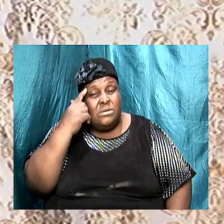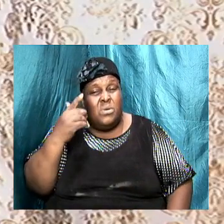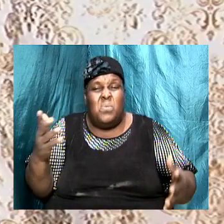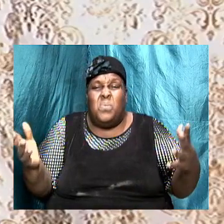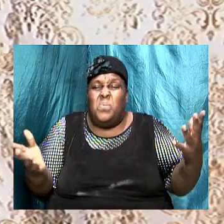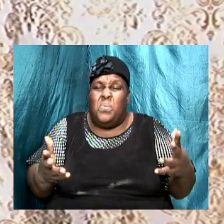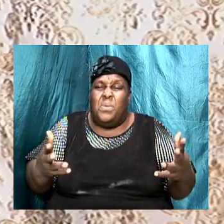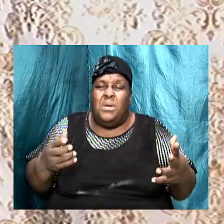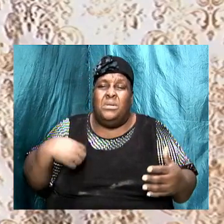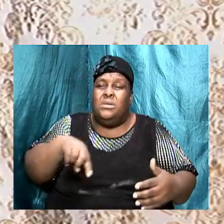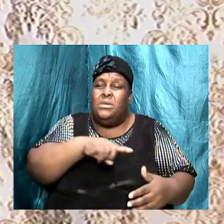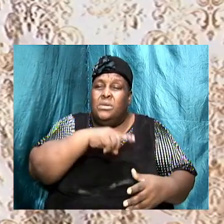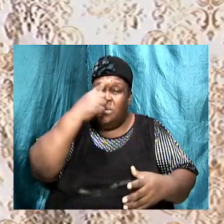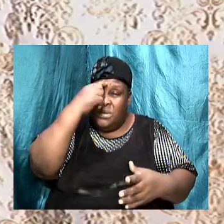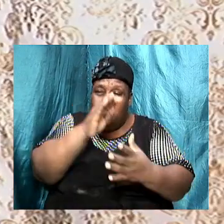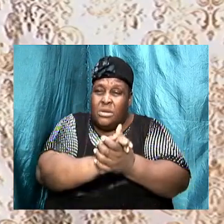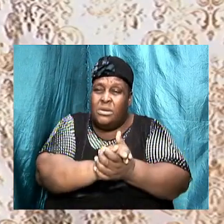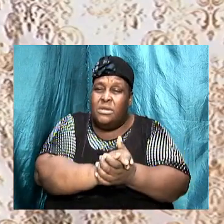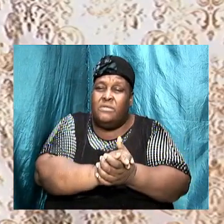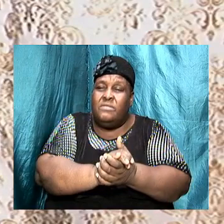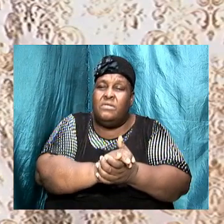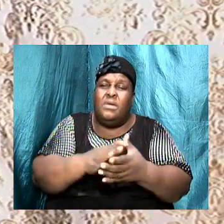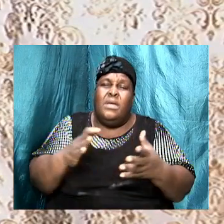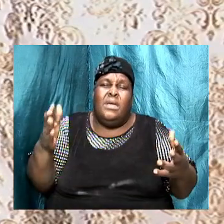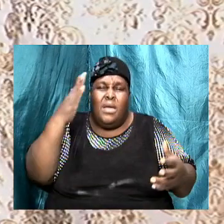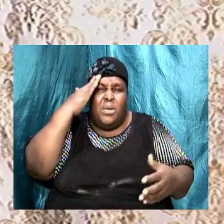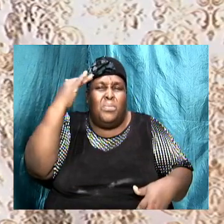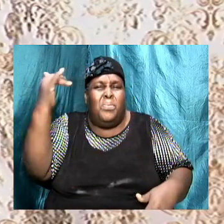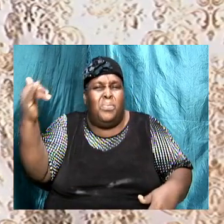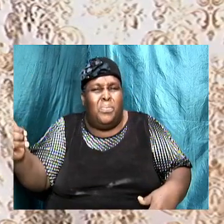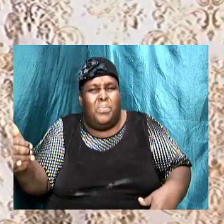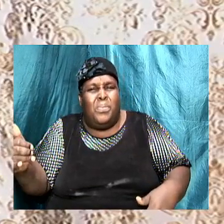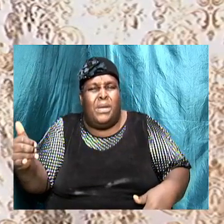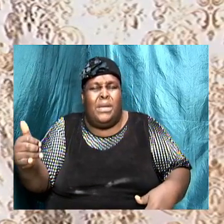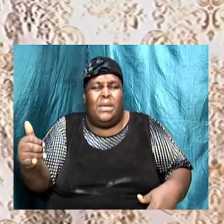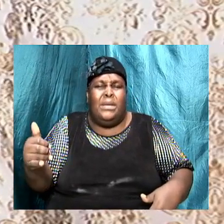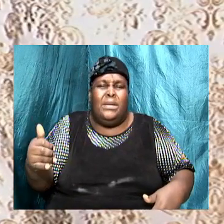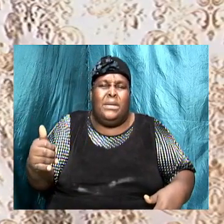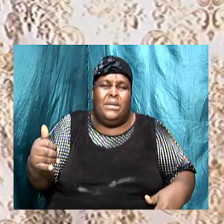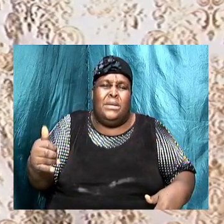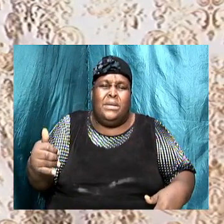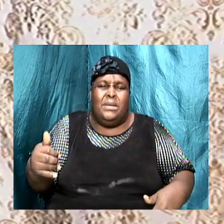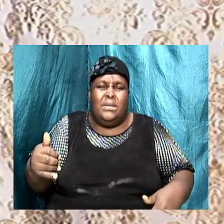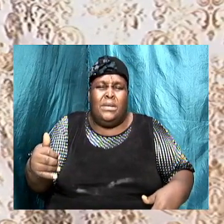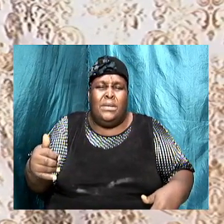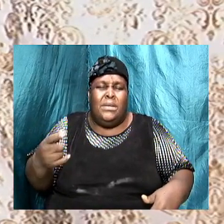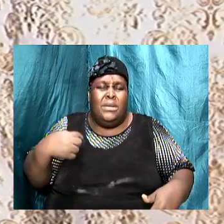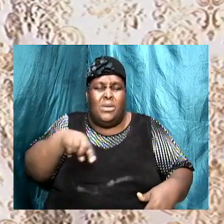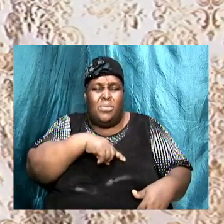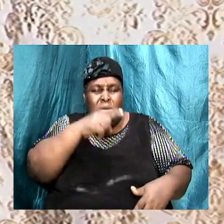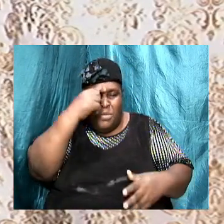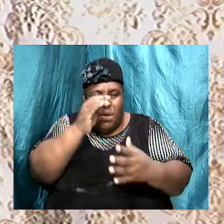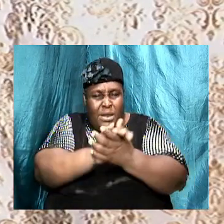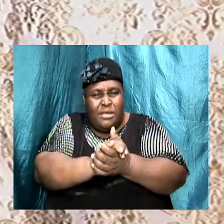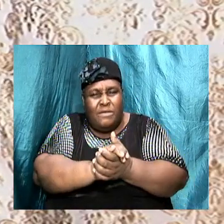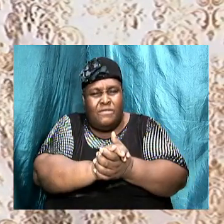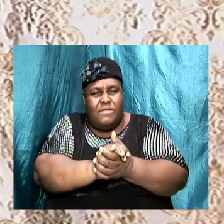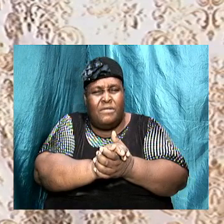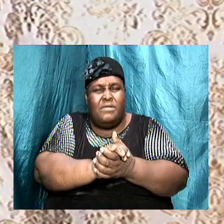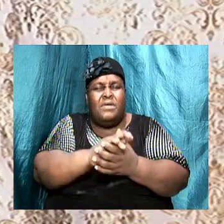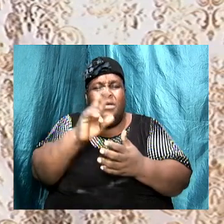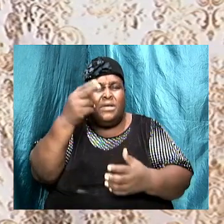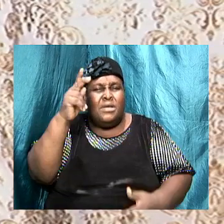What is it that we believe? Hallelujah. And why is it that we believe it? 2 Peter 1,